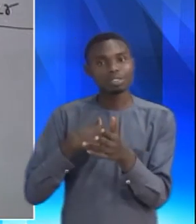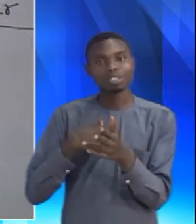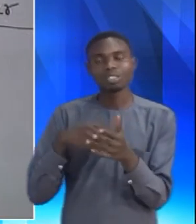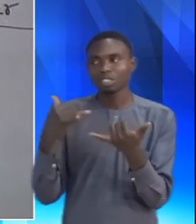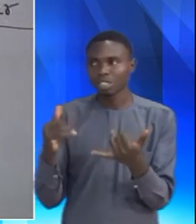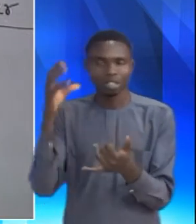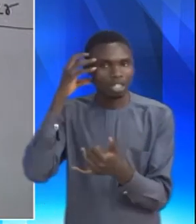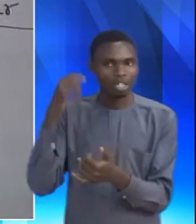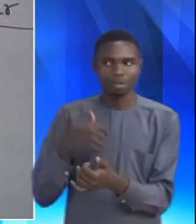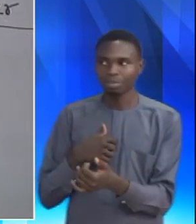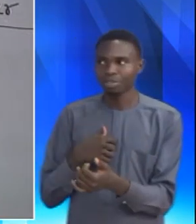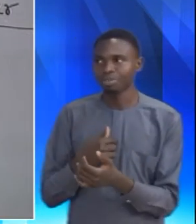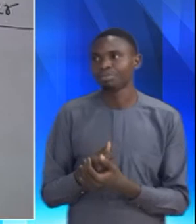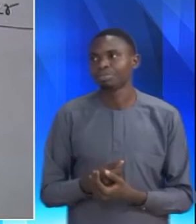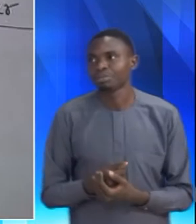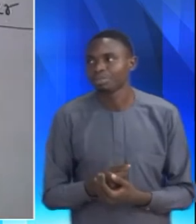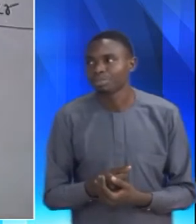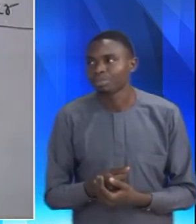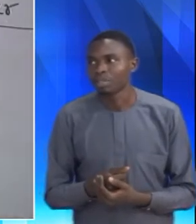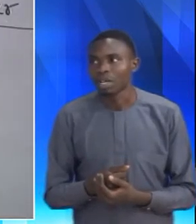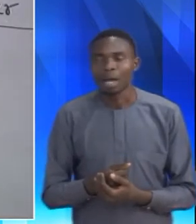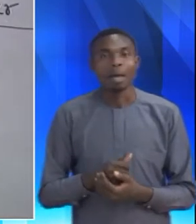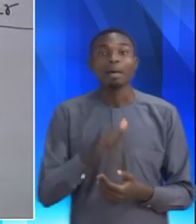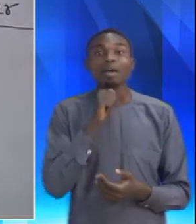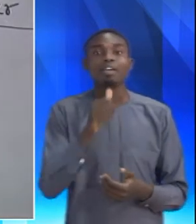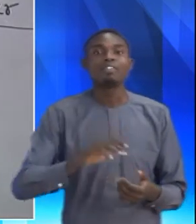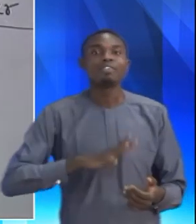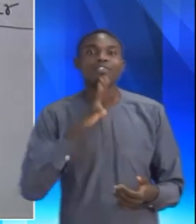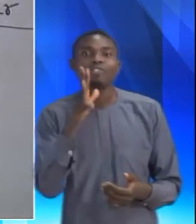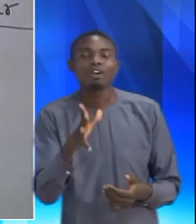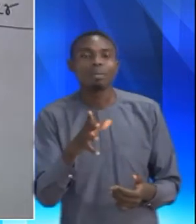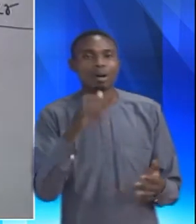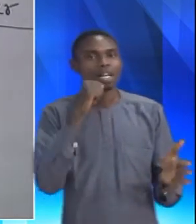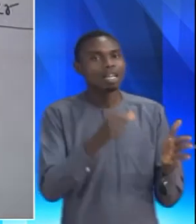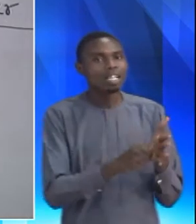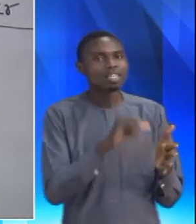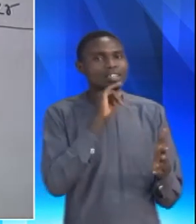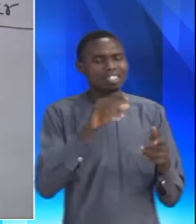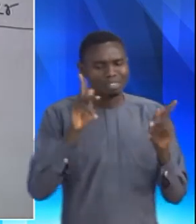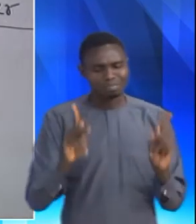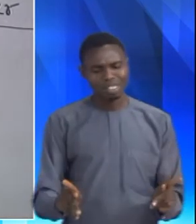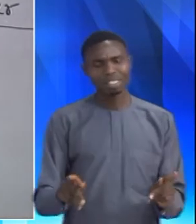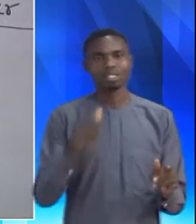letters. Are what? Personal letters. Letter you write to your parents,